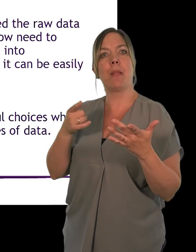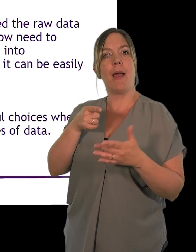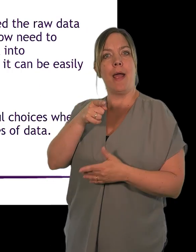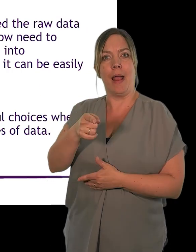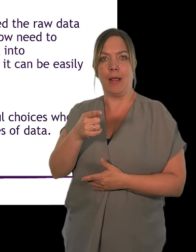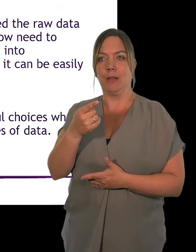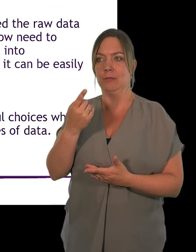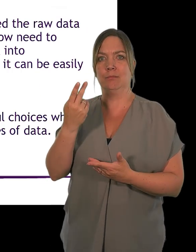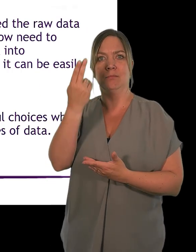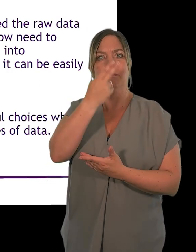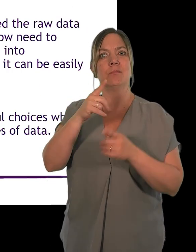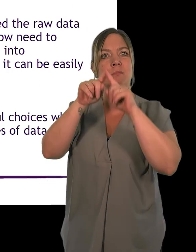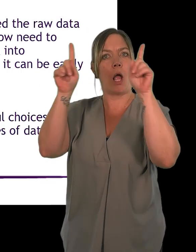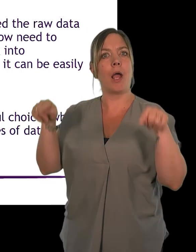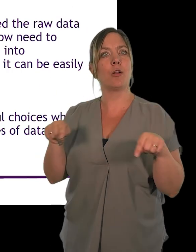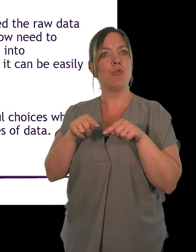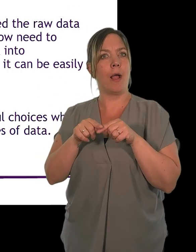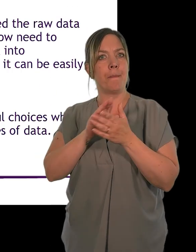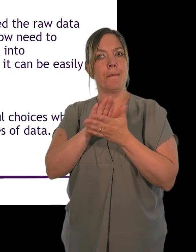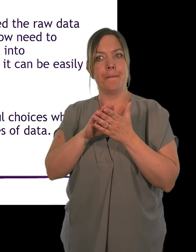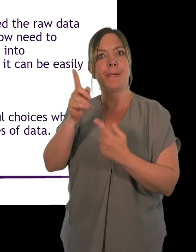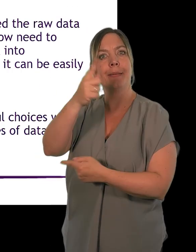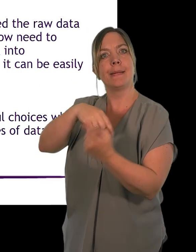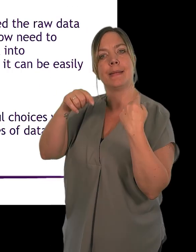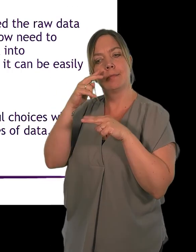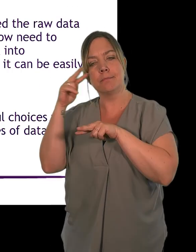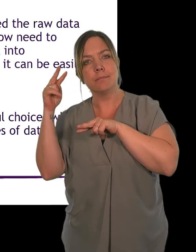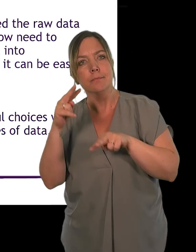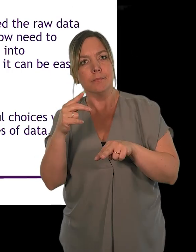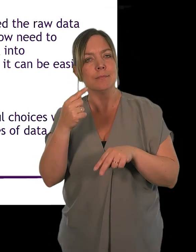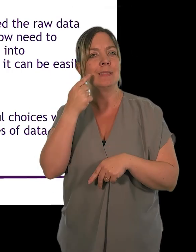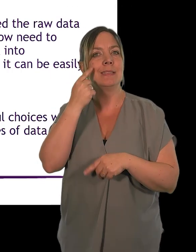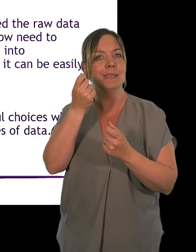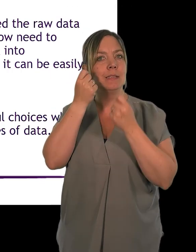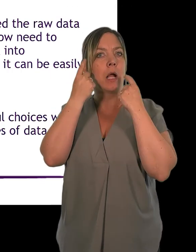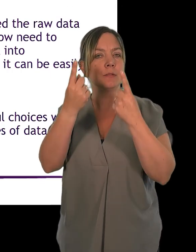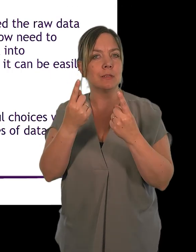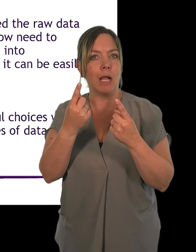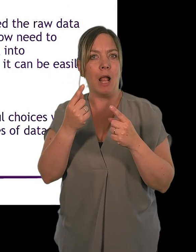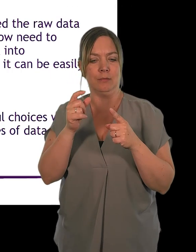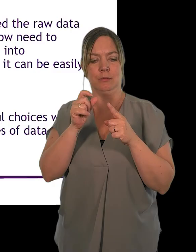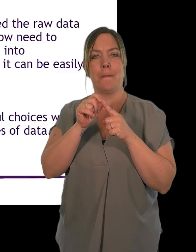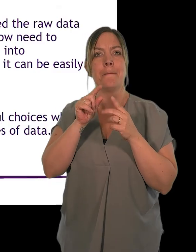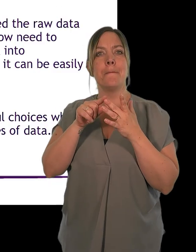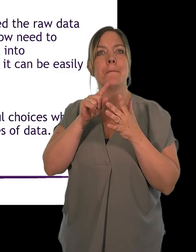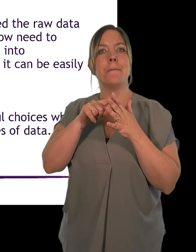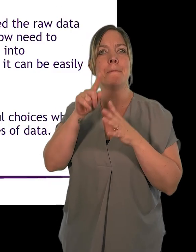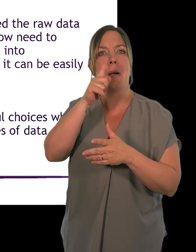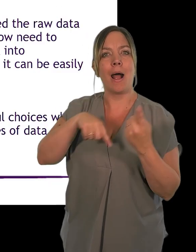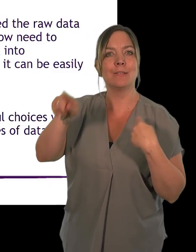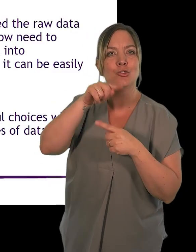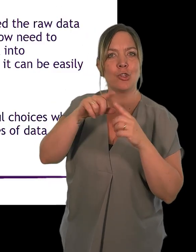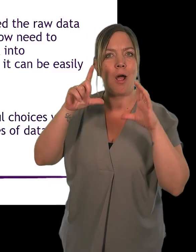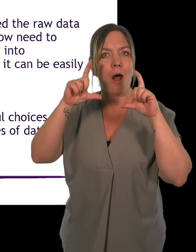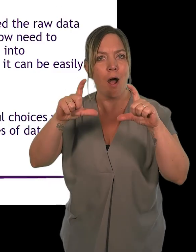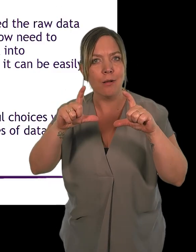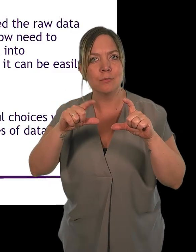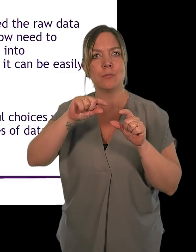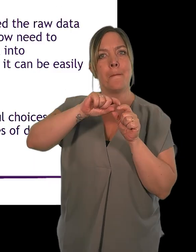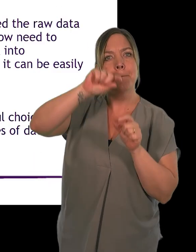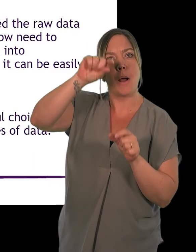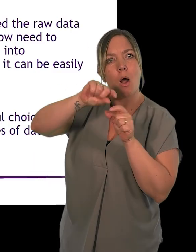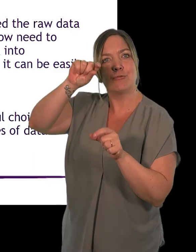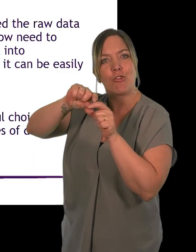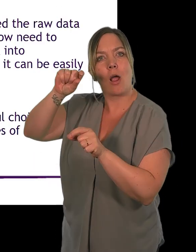diagrammatical forms so it can be easily understood. Pie charts and bar charts are usual choices